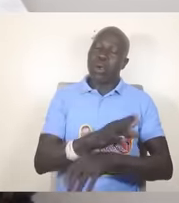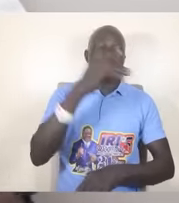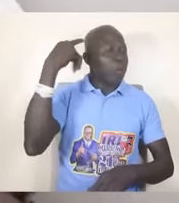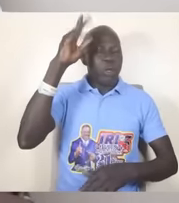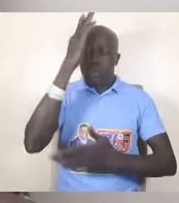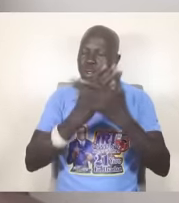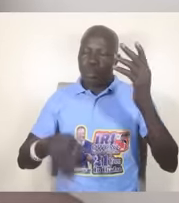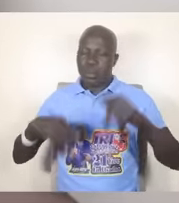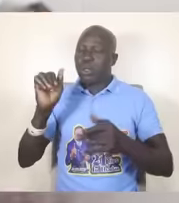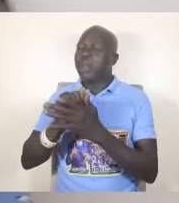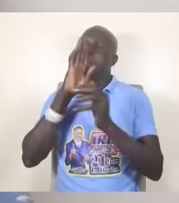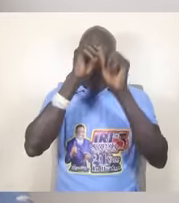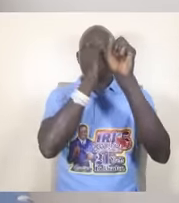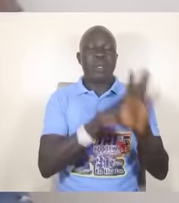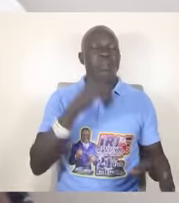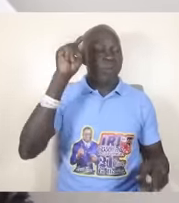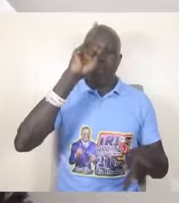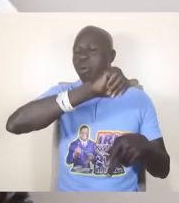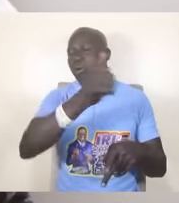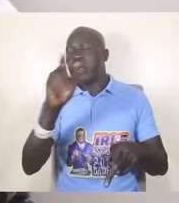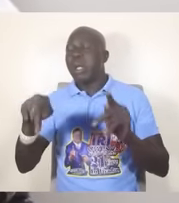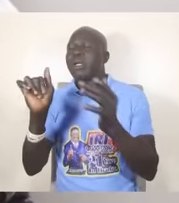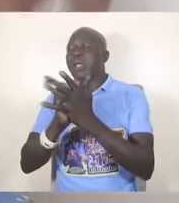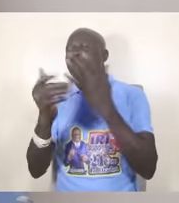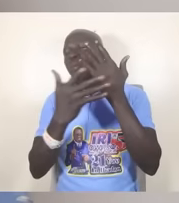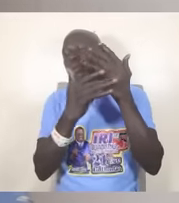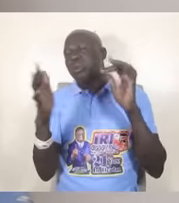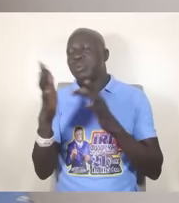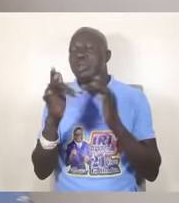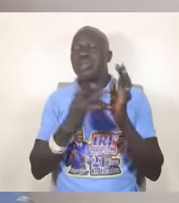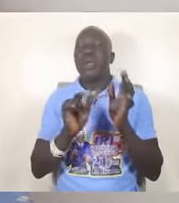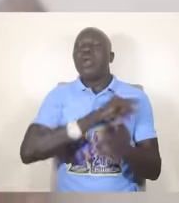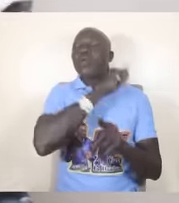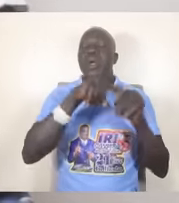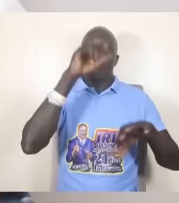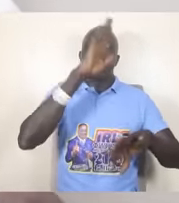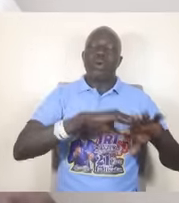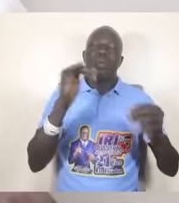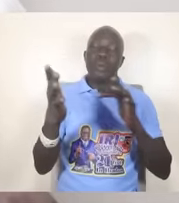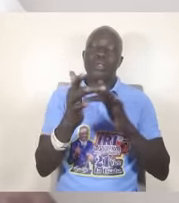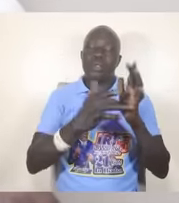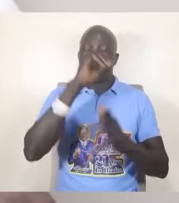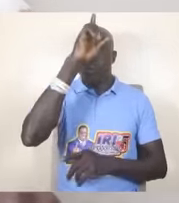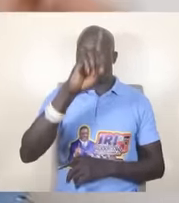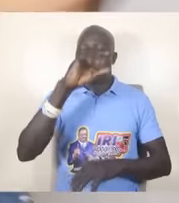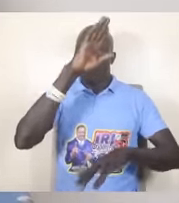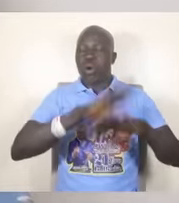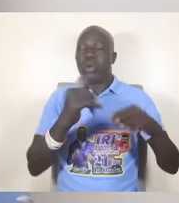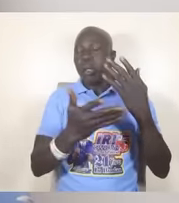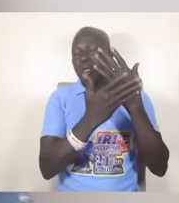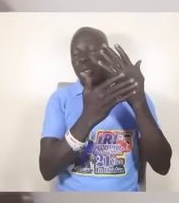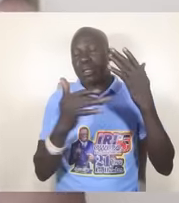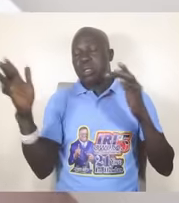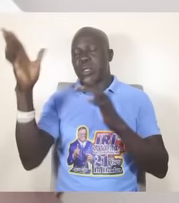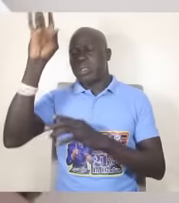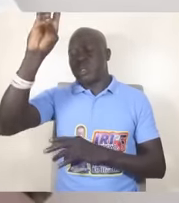cause it for someone. You turn to bless it for others. Yeah, Jesus. That's the blood of Jesus. What's the call Jesus? What's the call the name of Jesus? What prayer? Jesus, blood